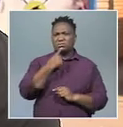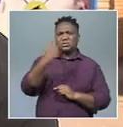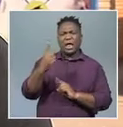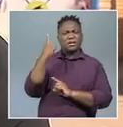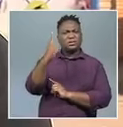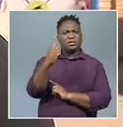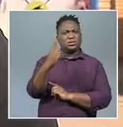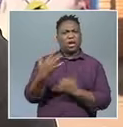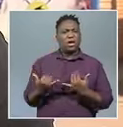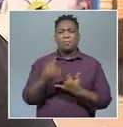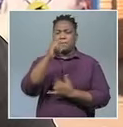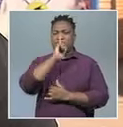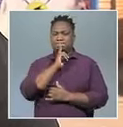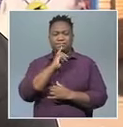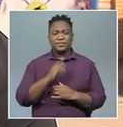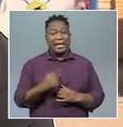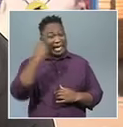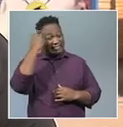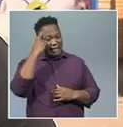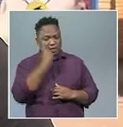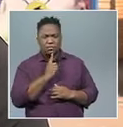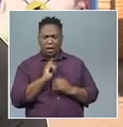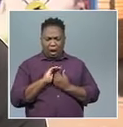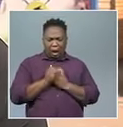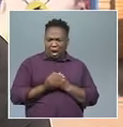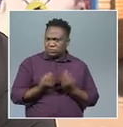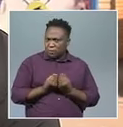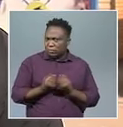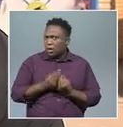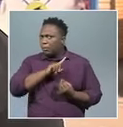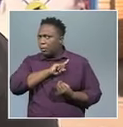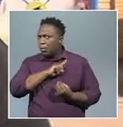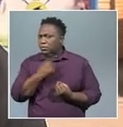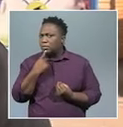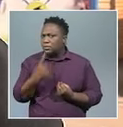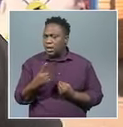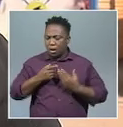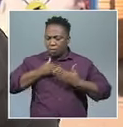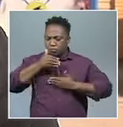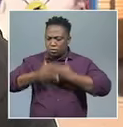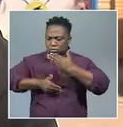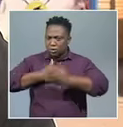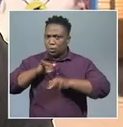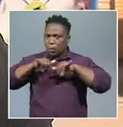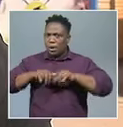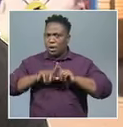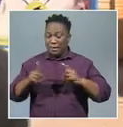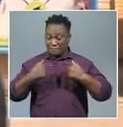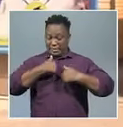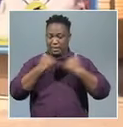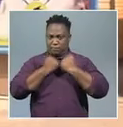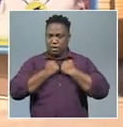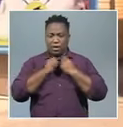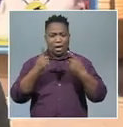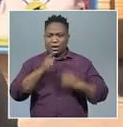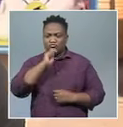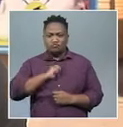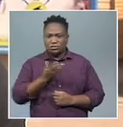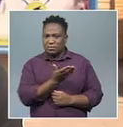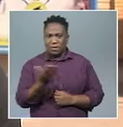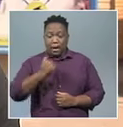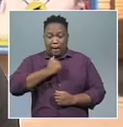something fishy about the whole matter. So they are saying we must wait for the procedure, but with us as parents, I won't trust, to